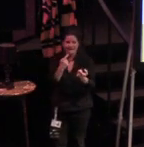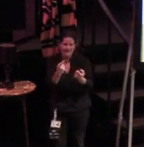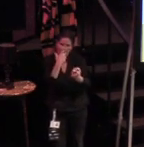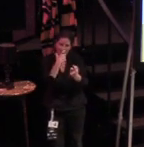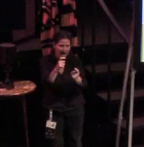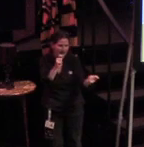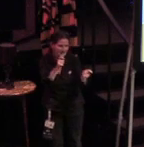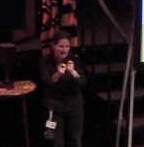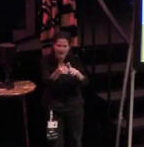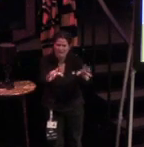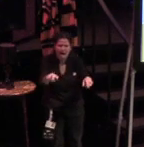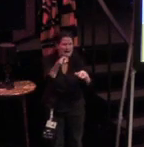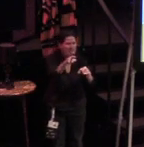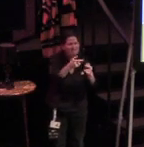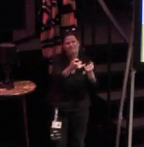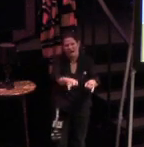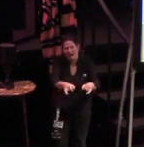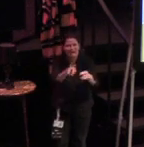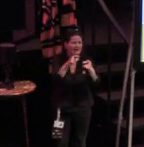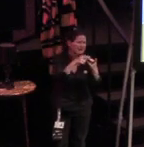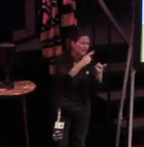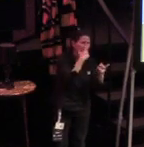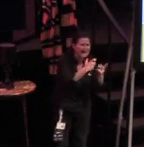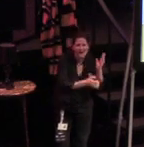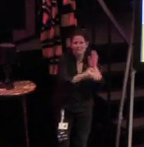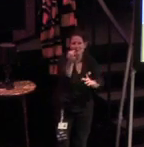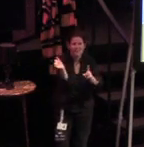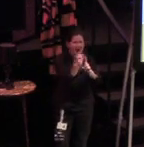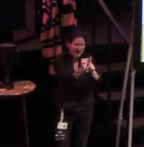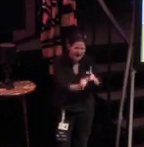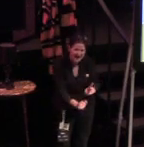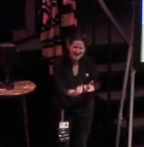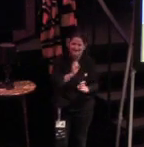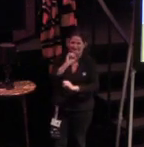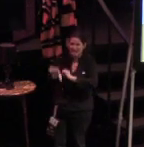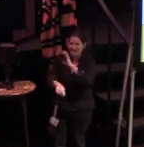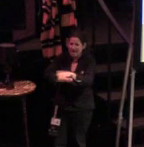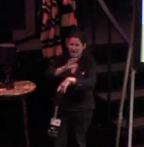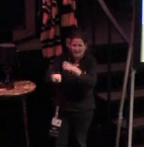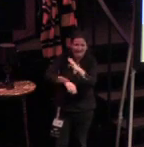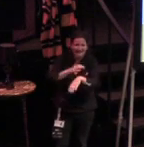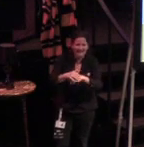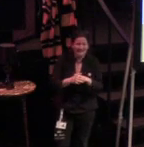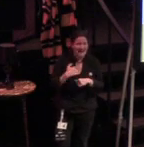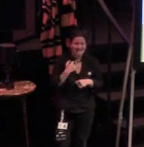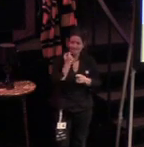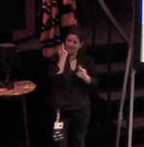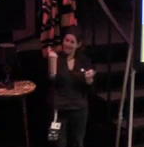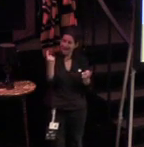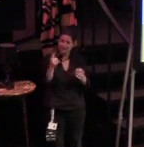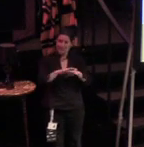you things that didn't quite work I totally did work I didn't realize that that wasn't what you were meant to